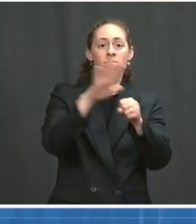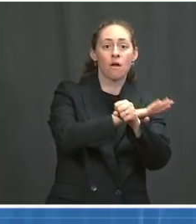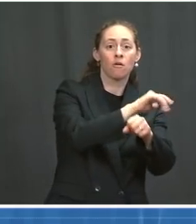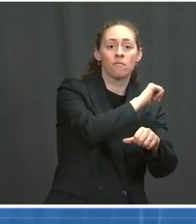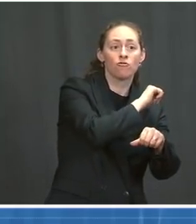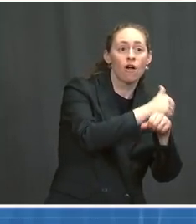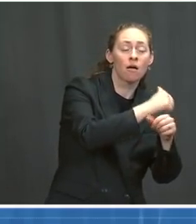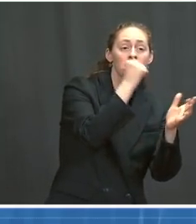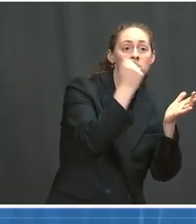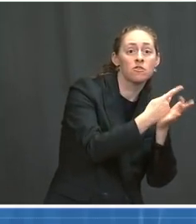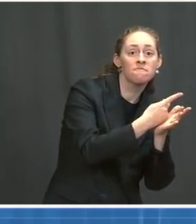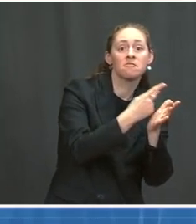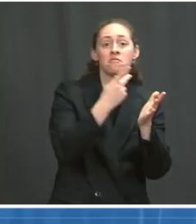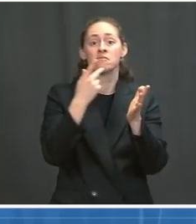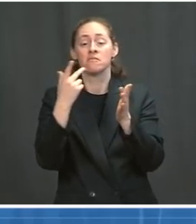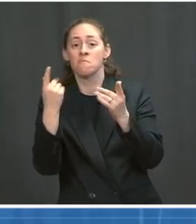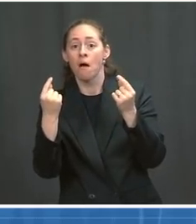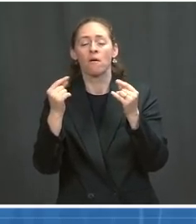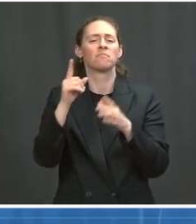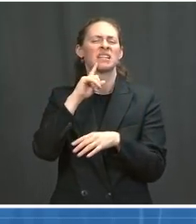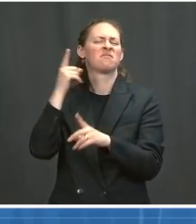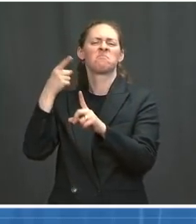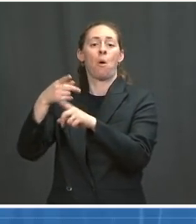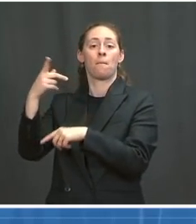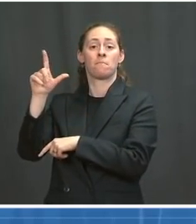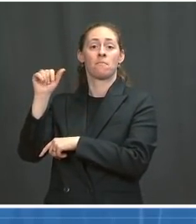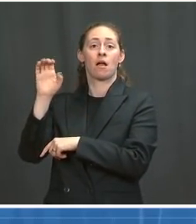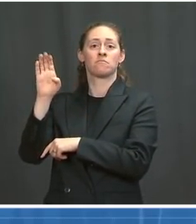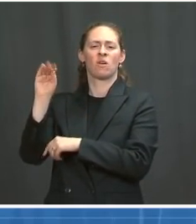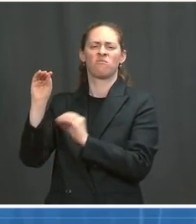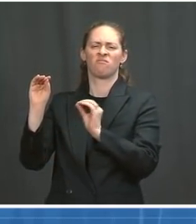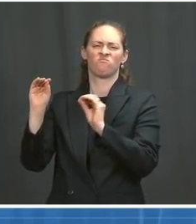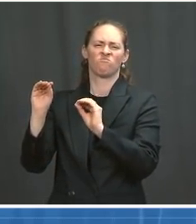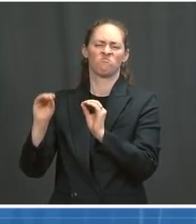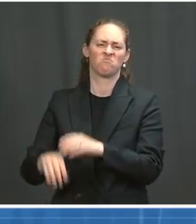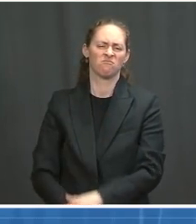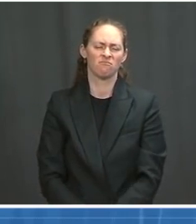question. Sher Stein, Bloomberg.